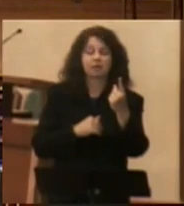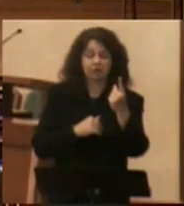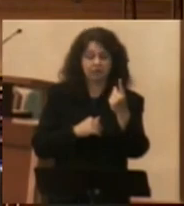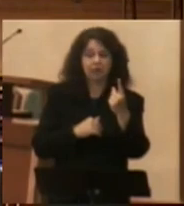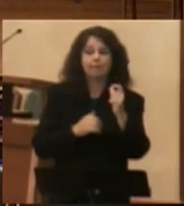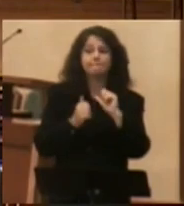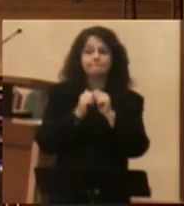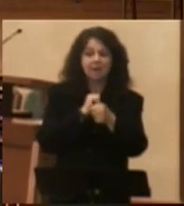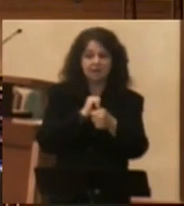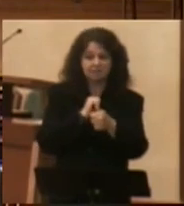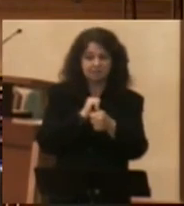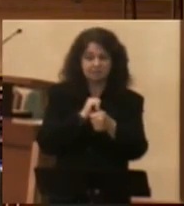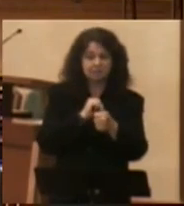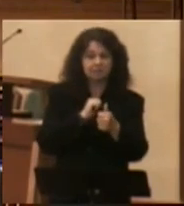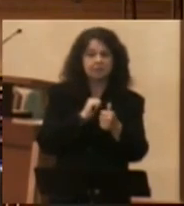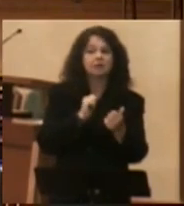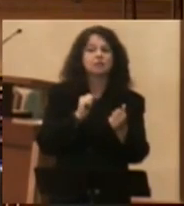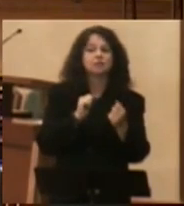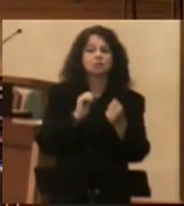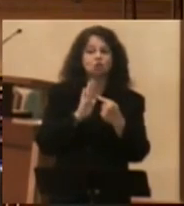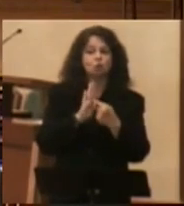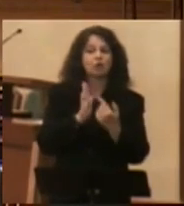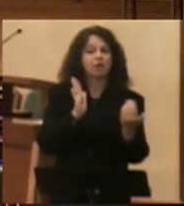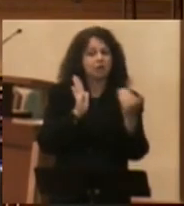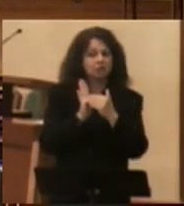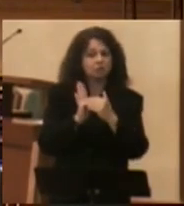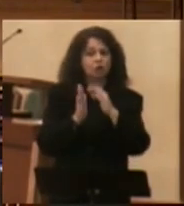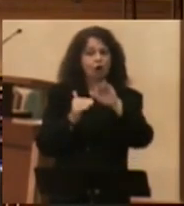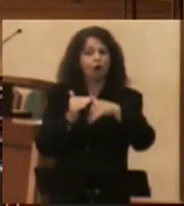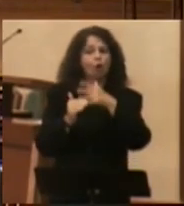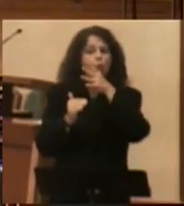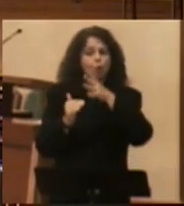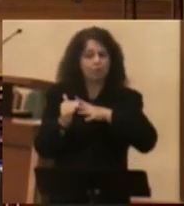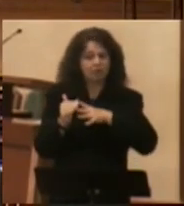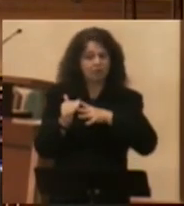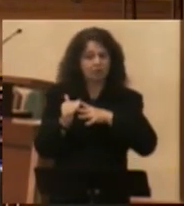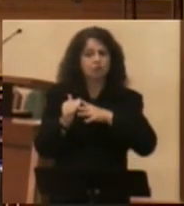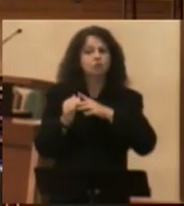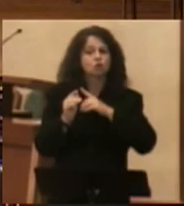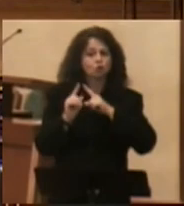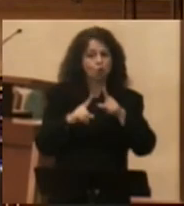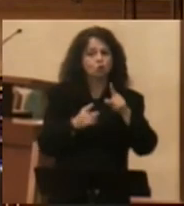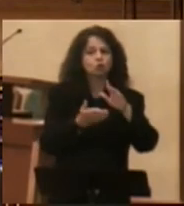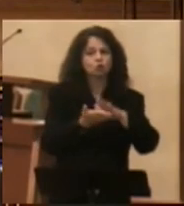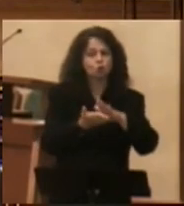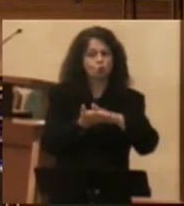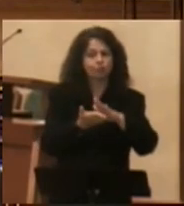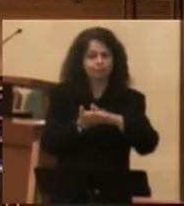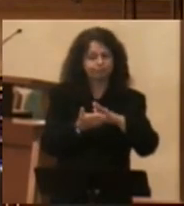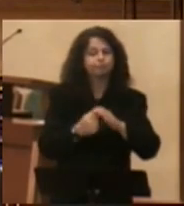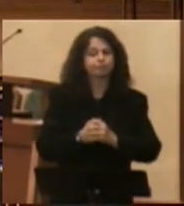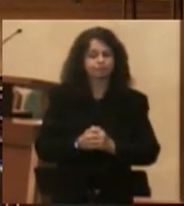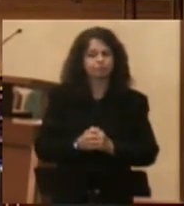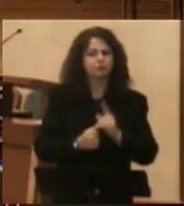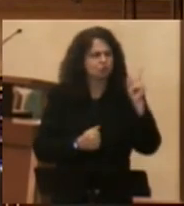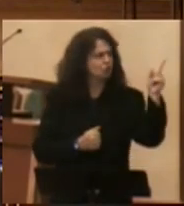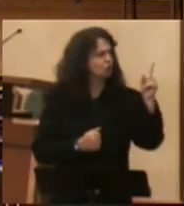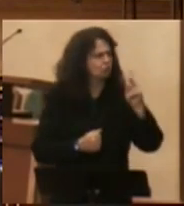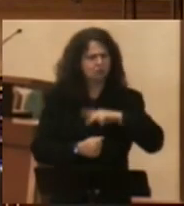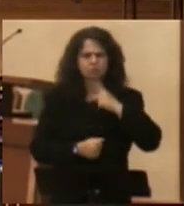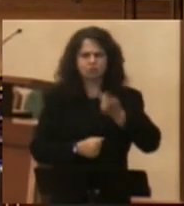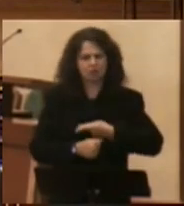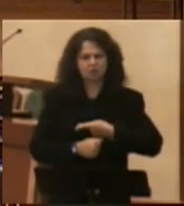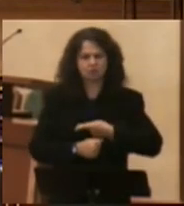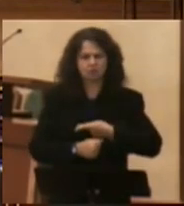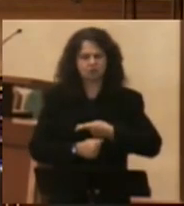against education for all girls and women. That infuriated Malala, and